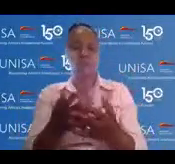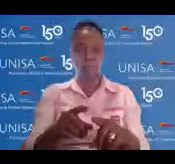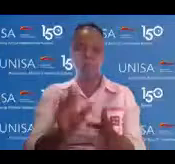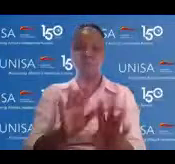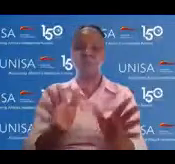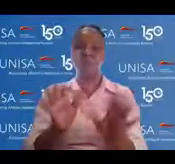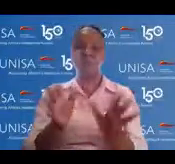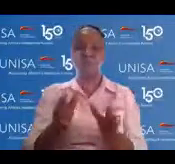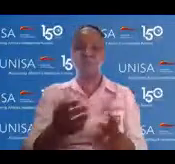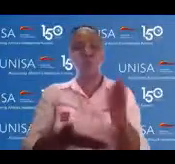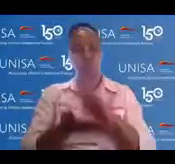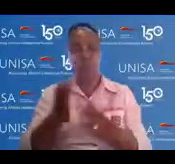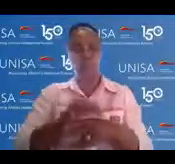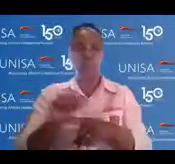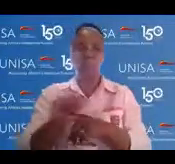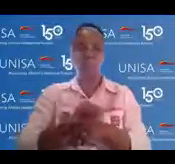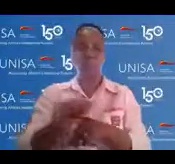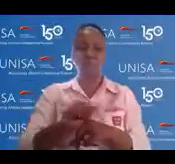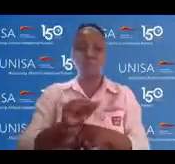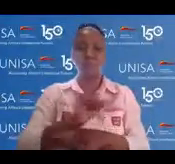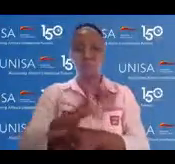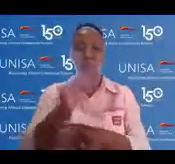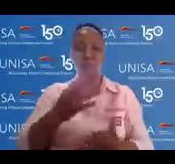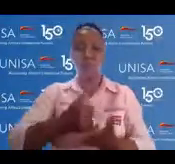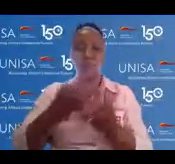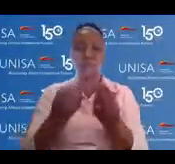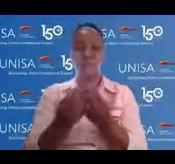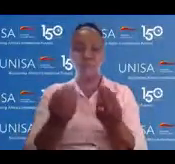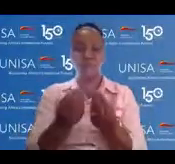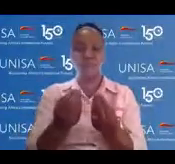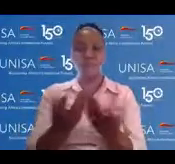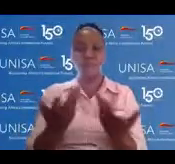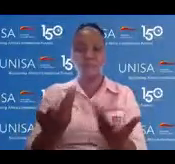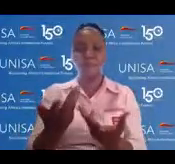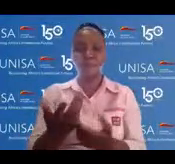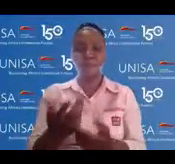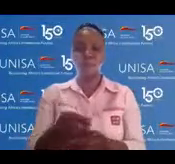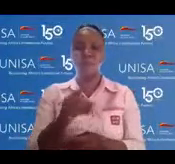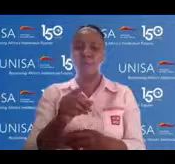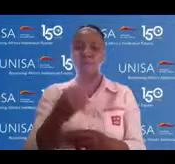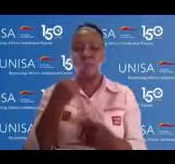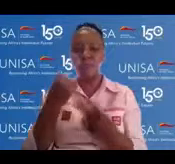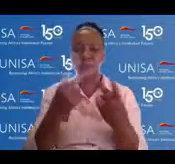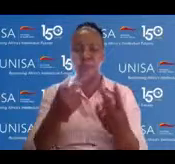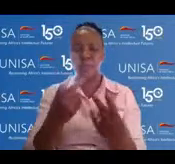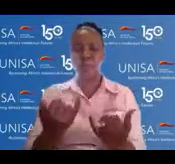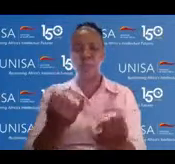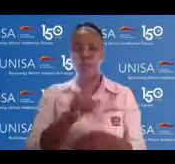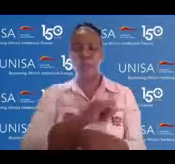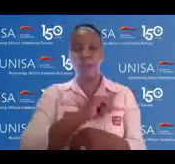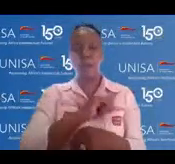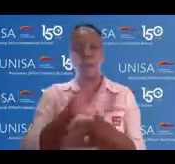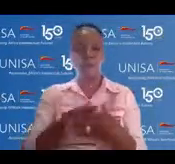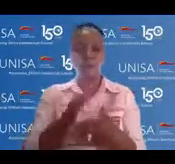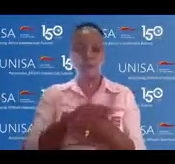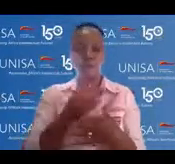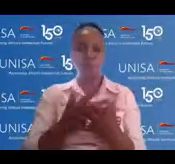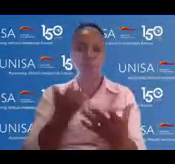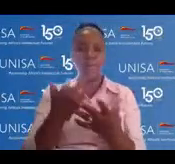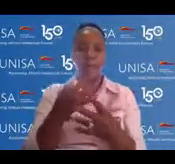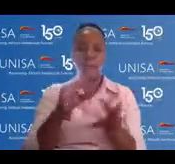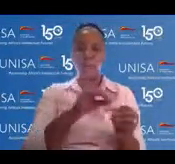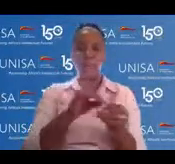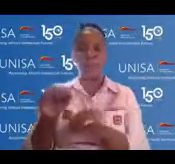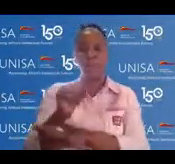practice with your device and your B device. Okay, there it says it can't see me now. Why? Because I might have moved away too far, or the lighting